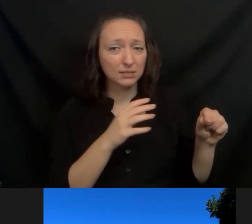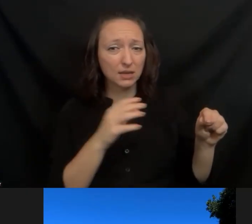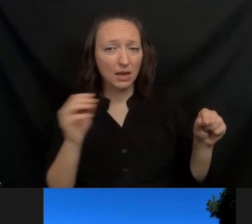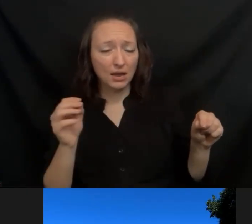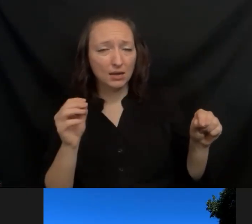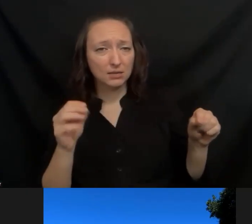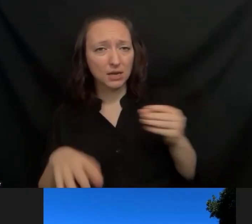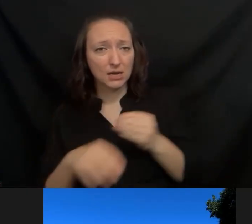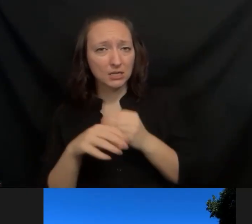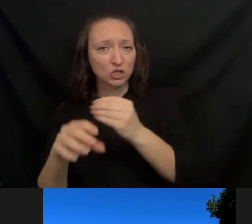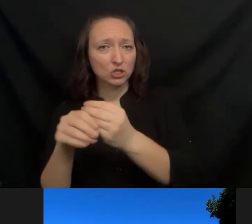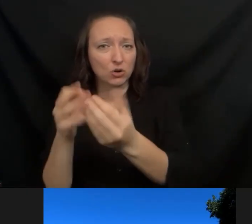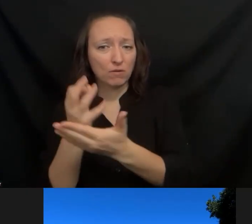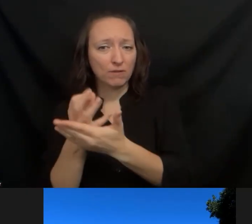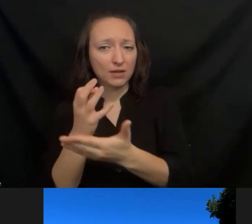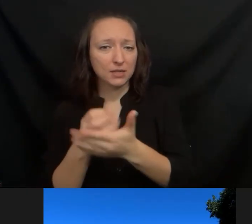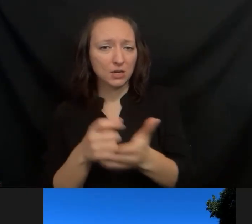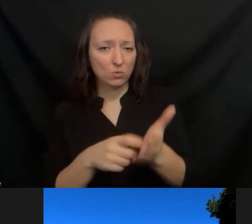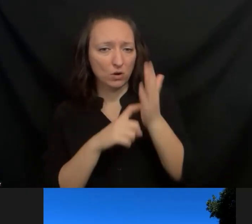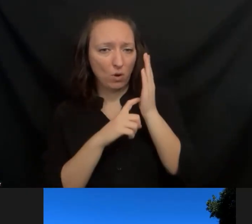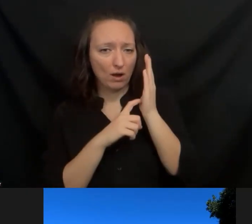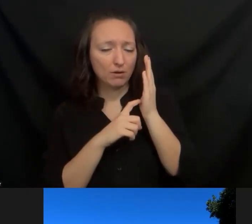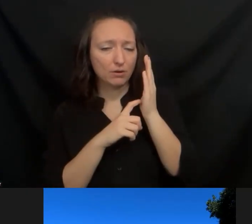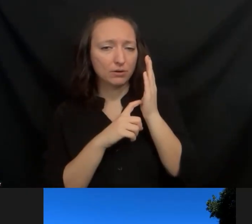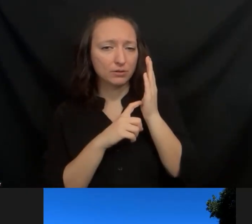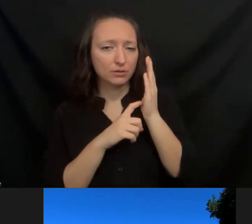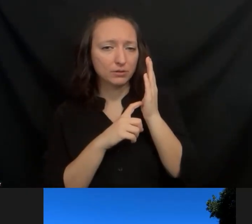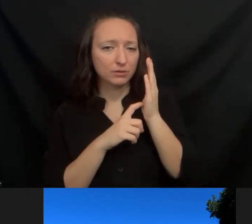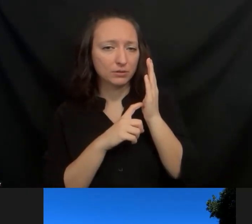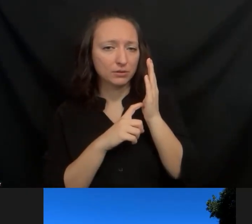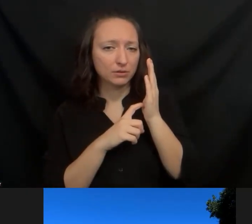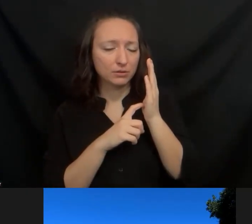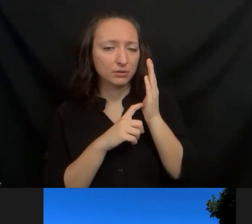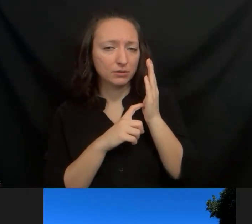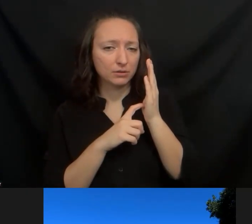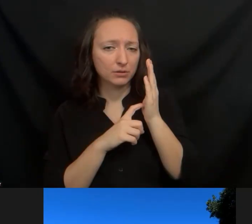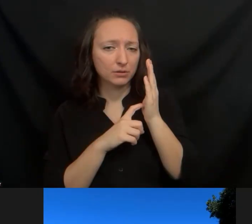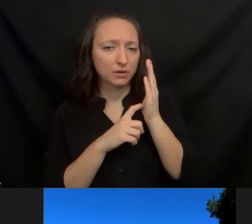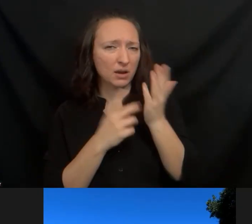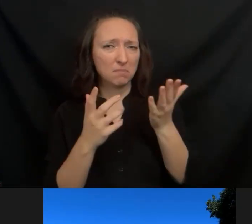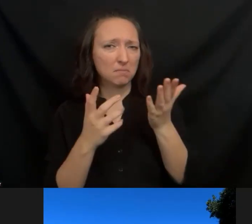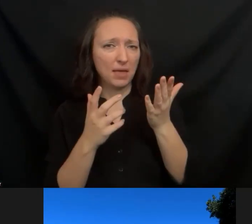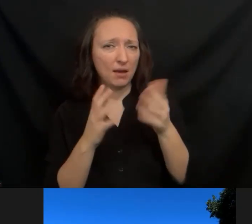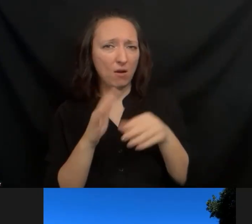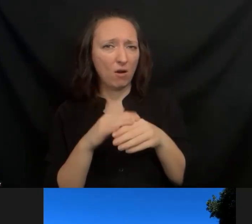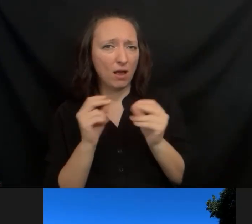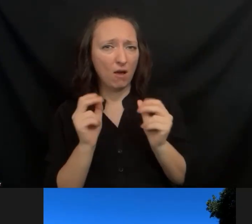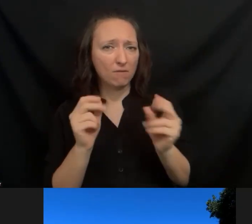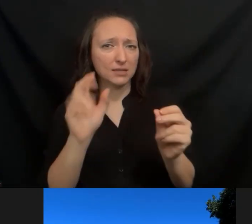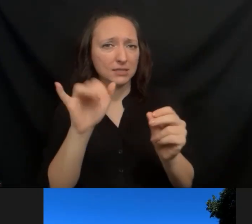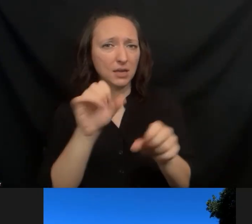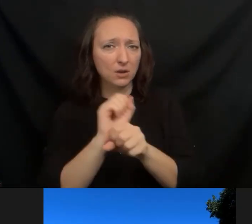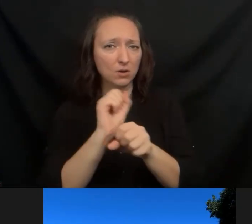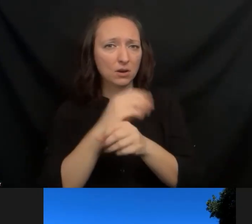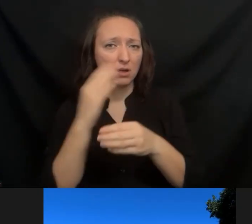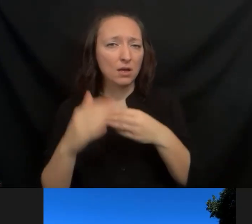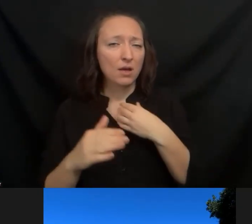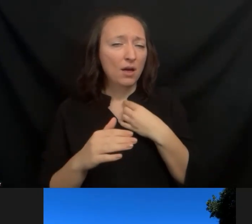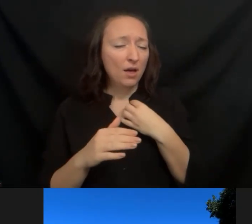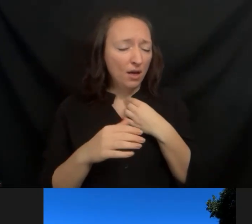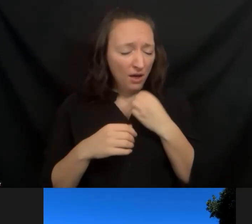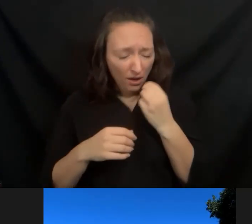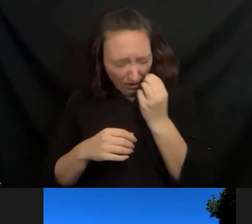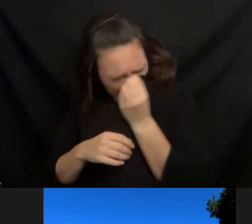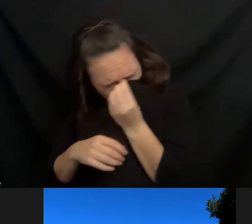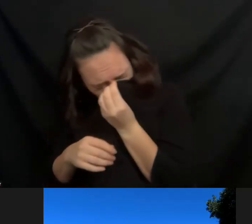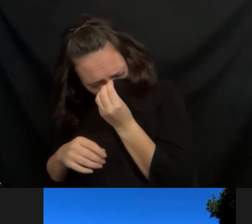additional funding required, and the on like how fast the work is getting done? Yeah, thanks for the